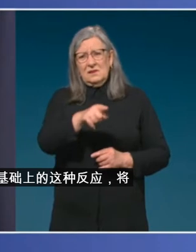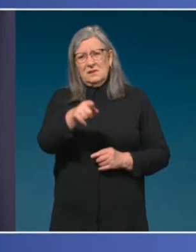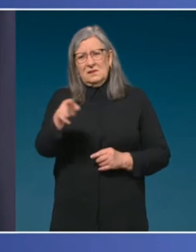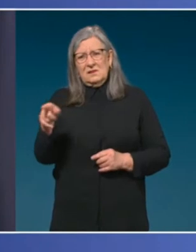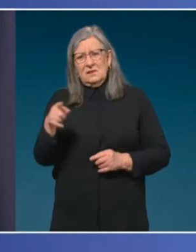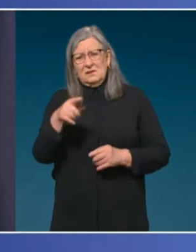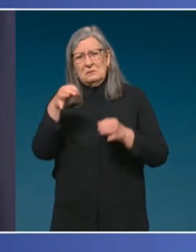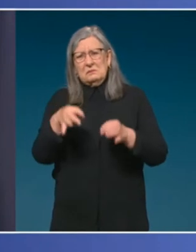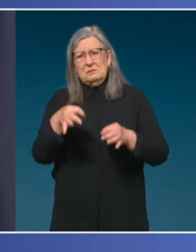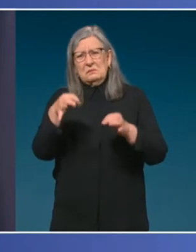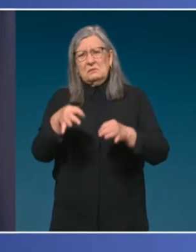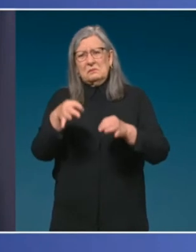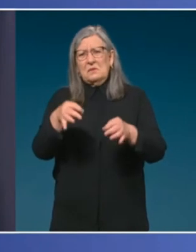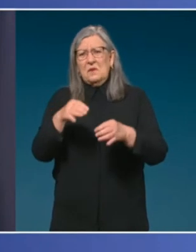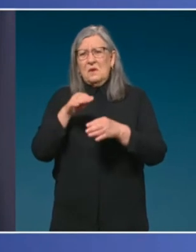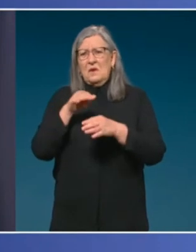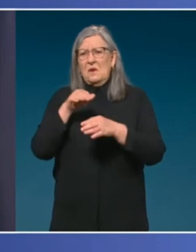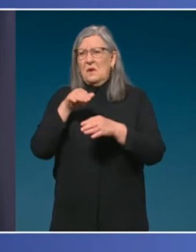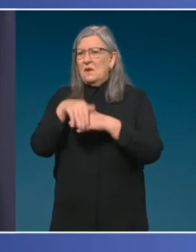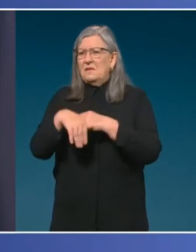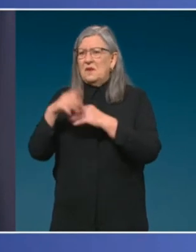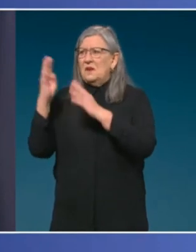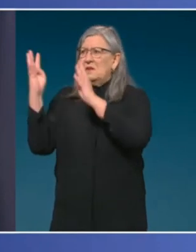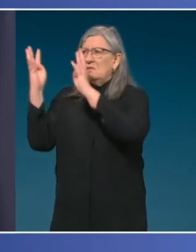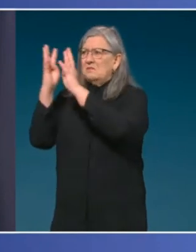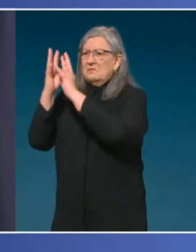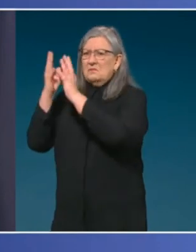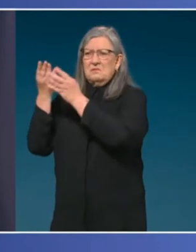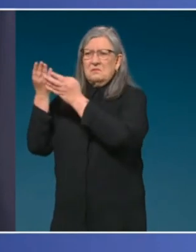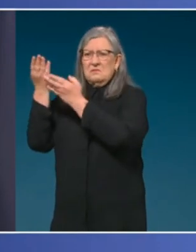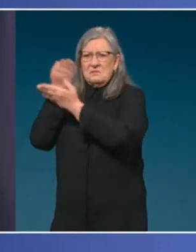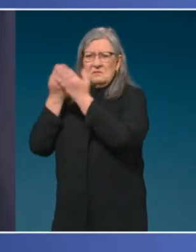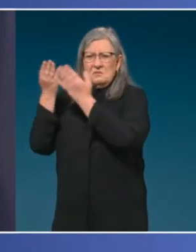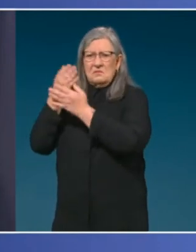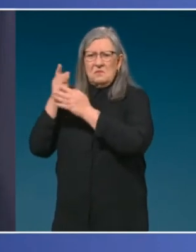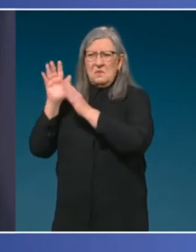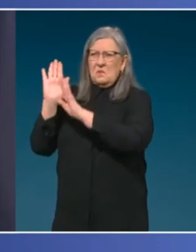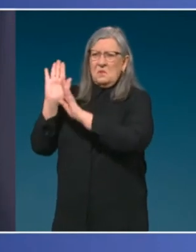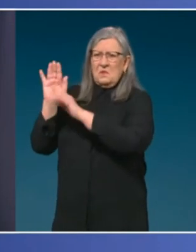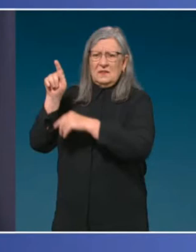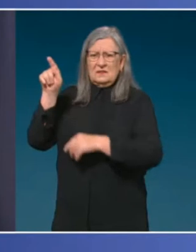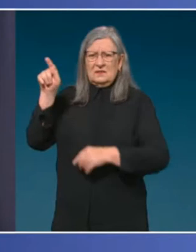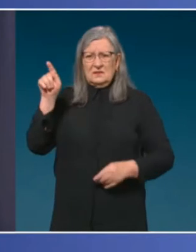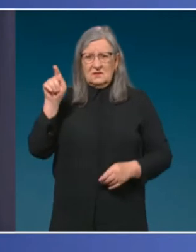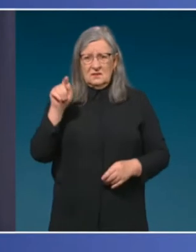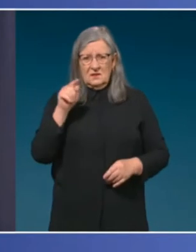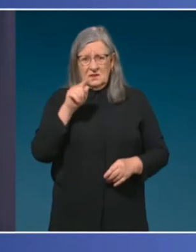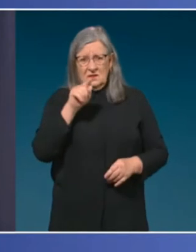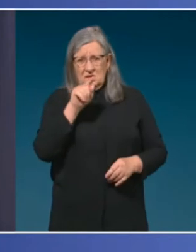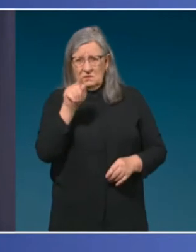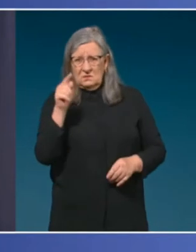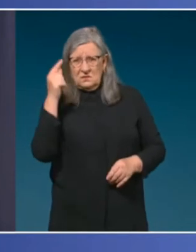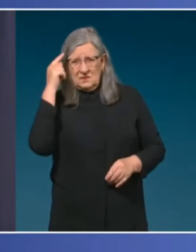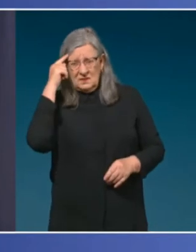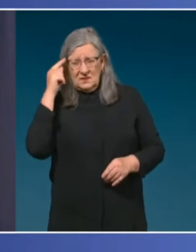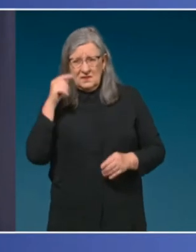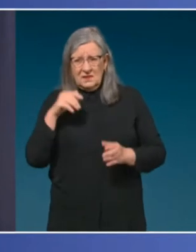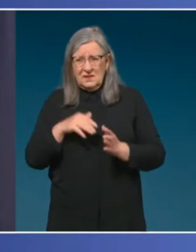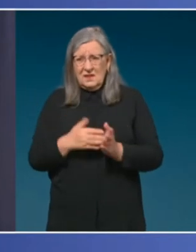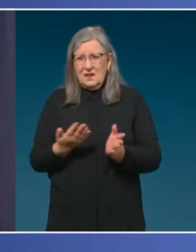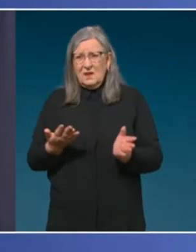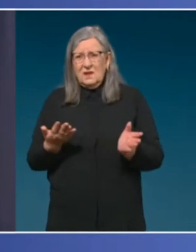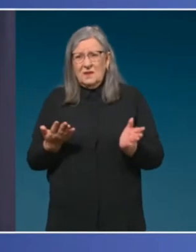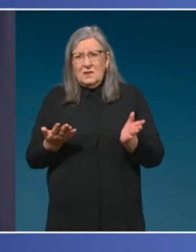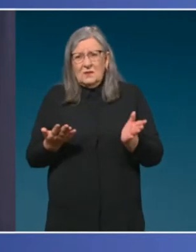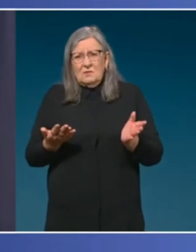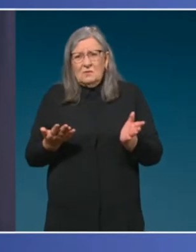delay opening the borders further by a fortnight. Do you now see this as a precedent going forward, that every time there's a new variant coming